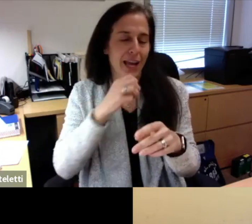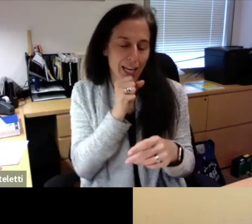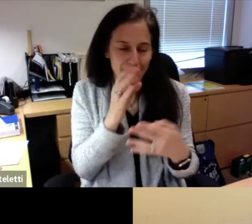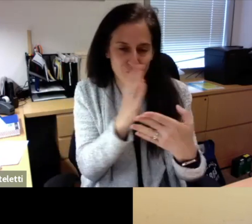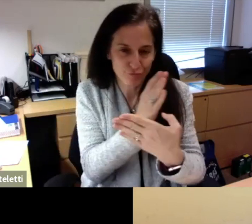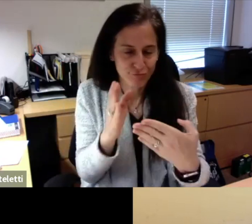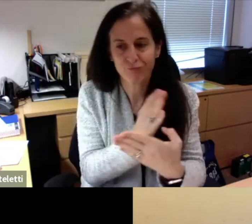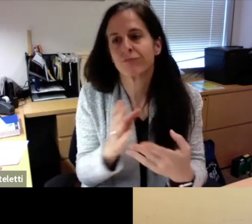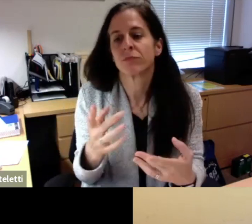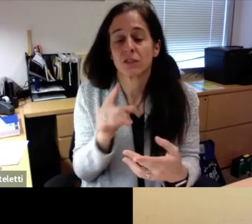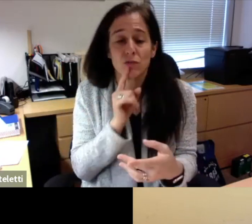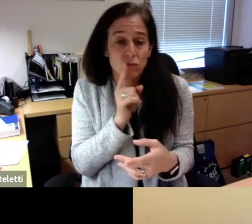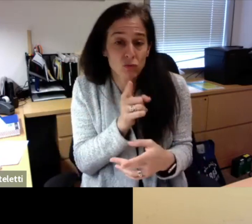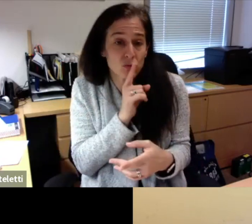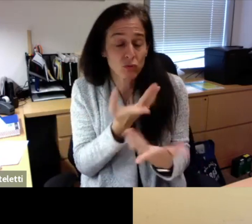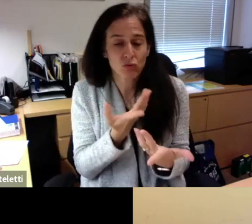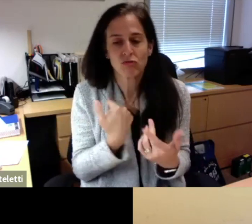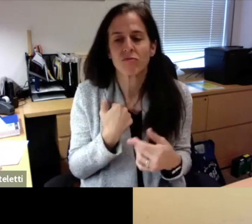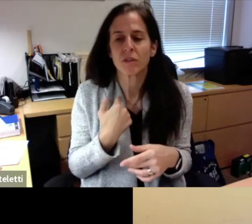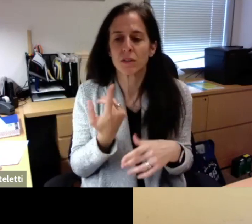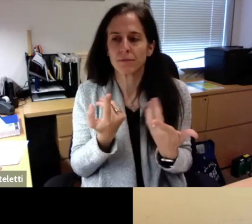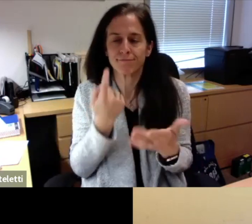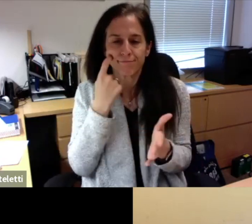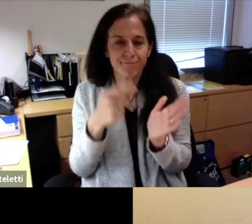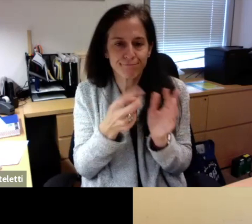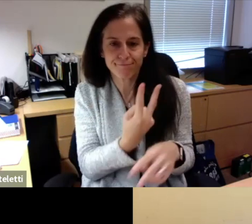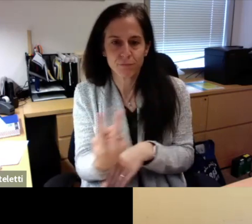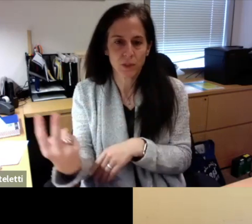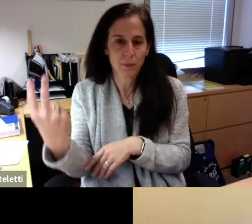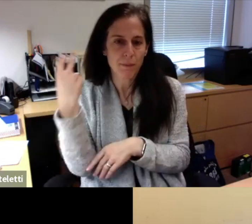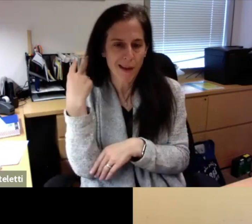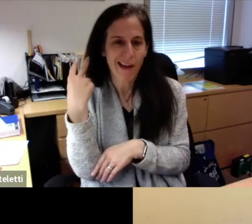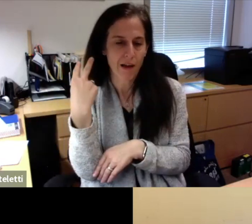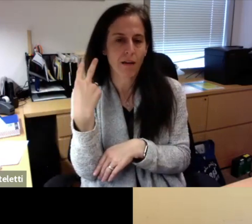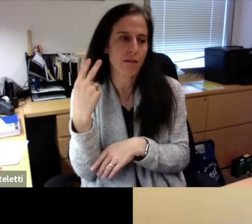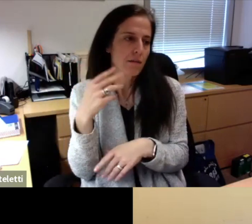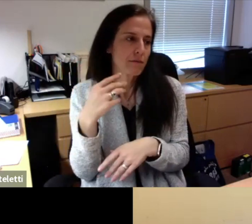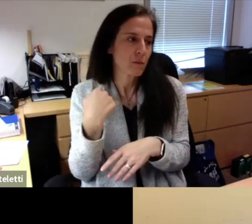age range, and other factors. And I think that's absolutely true. Looking back,